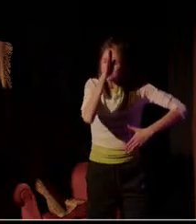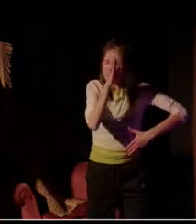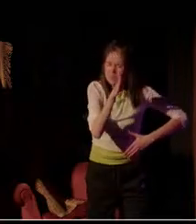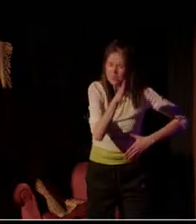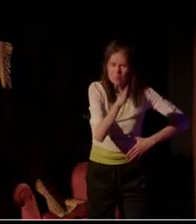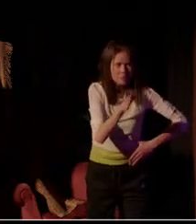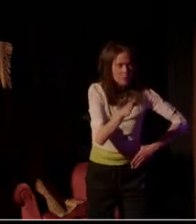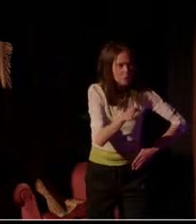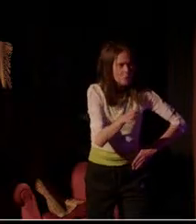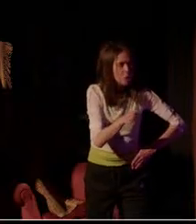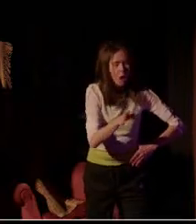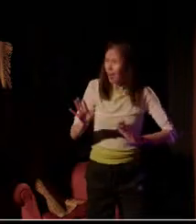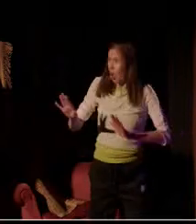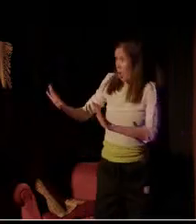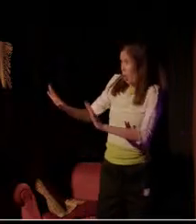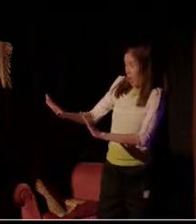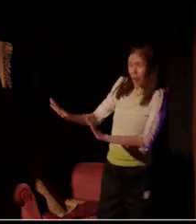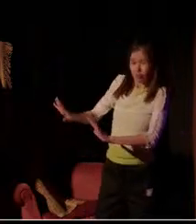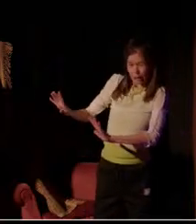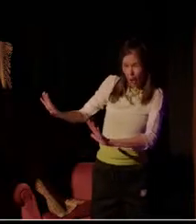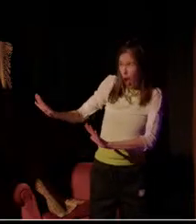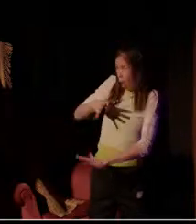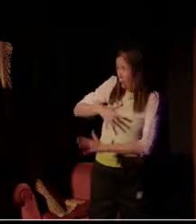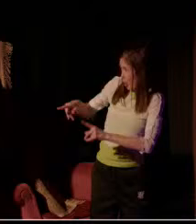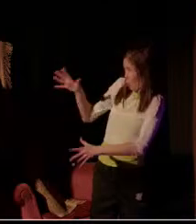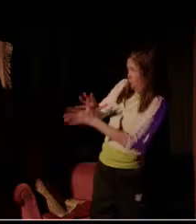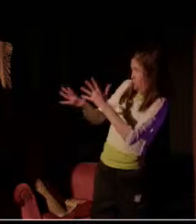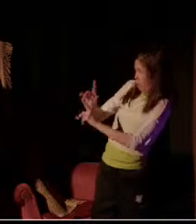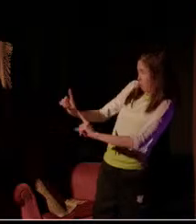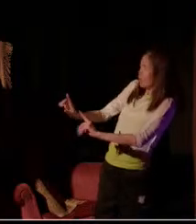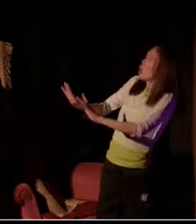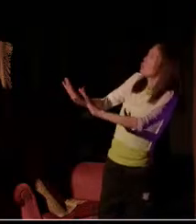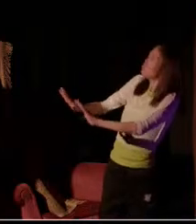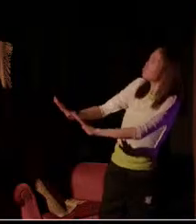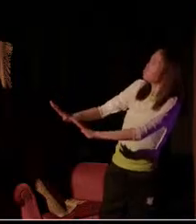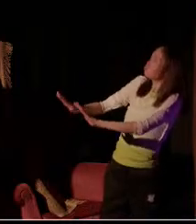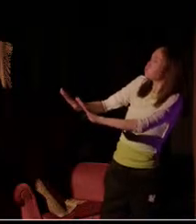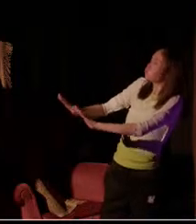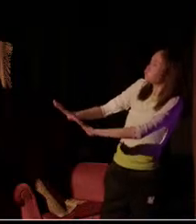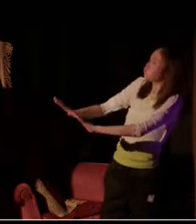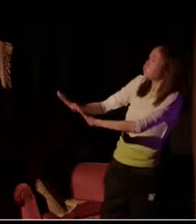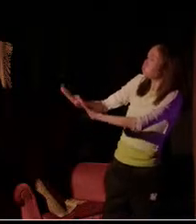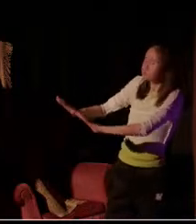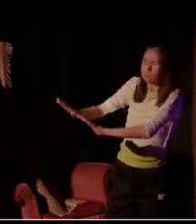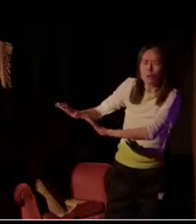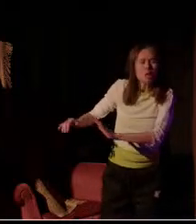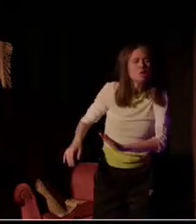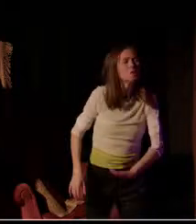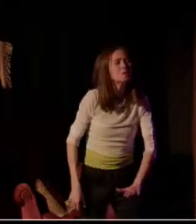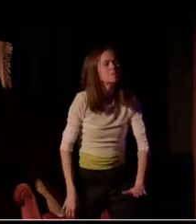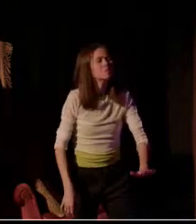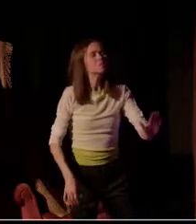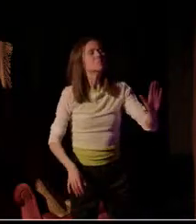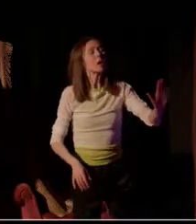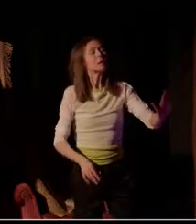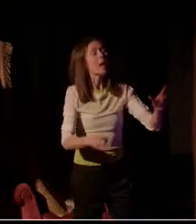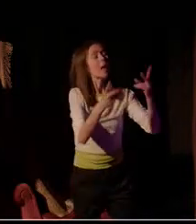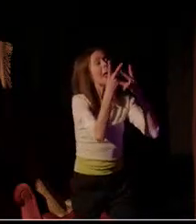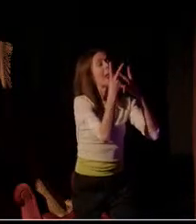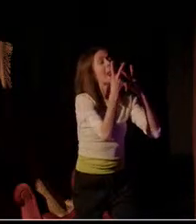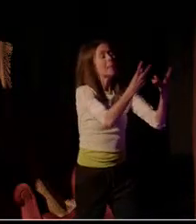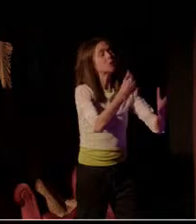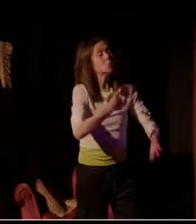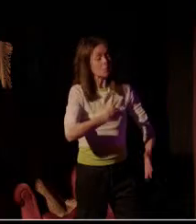welcome. This is desperate, sir. So name it, but it does fulfil my vow. And hear this from my